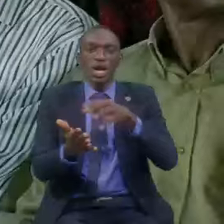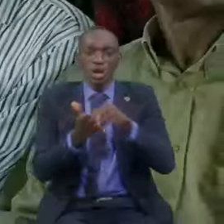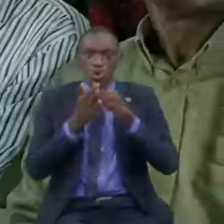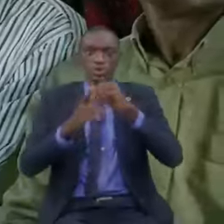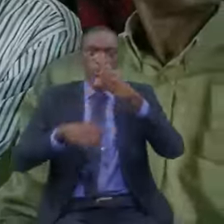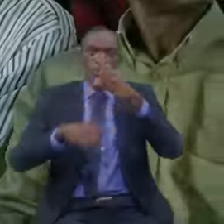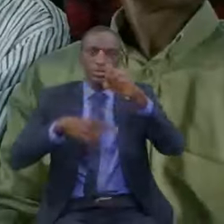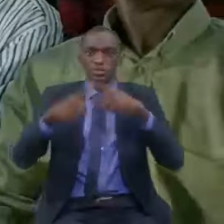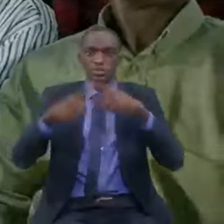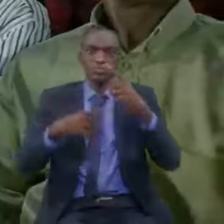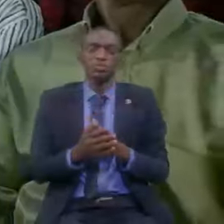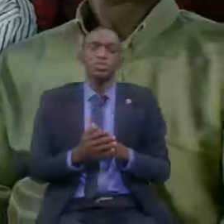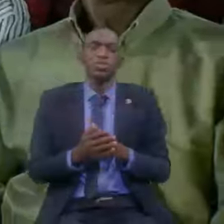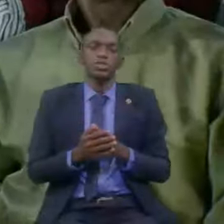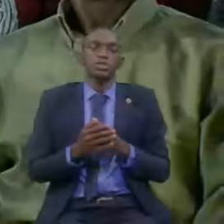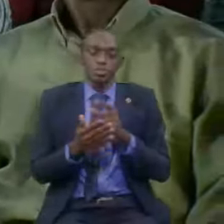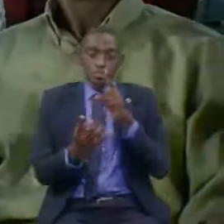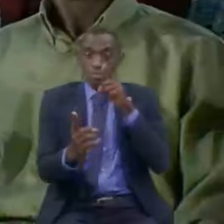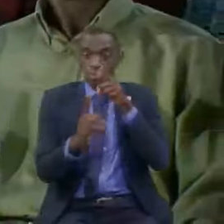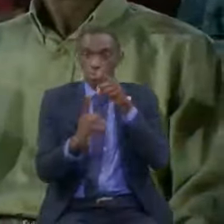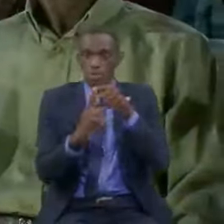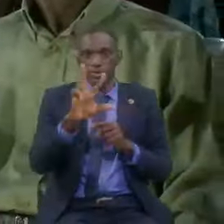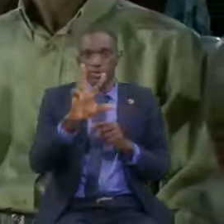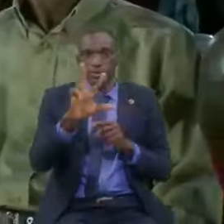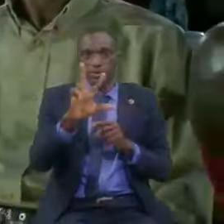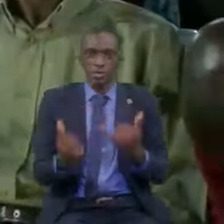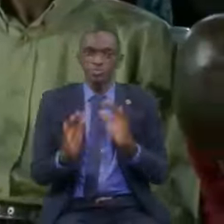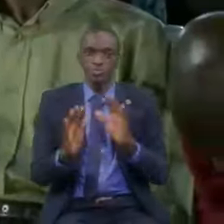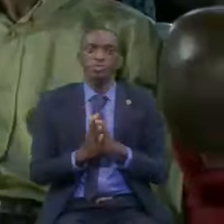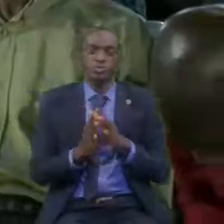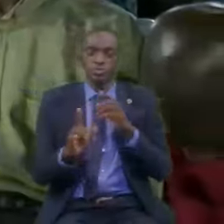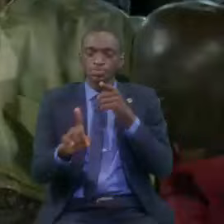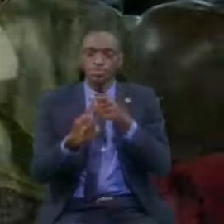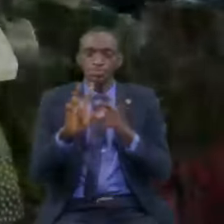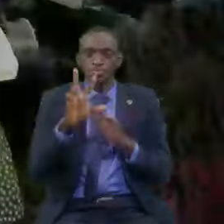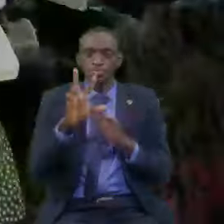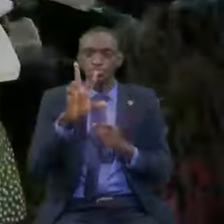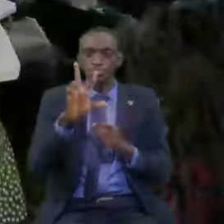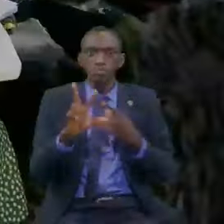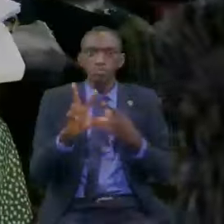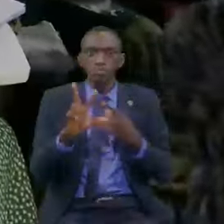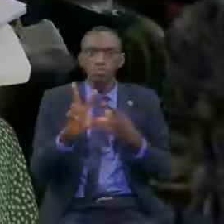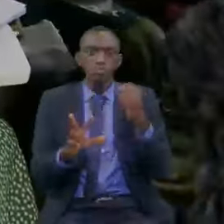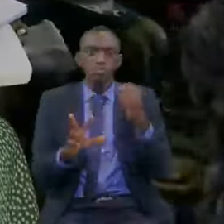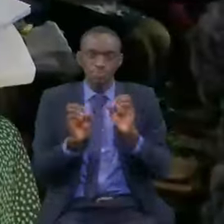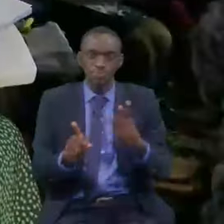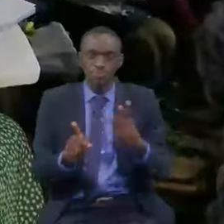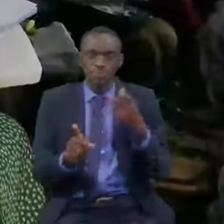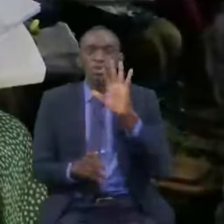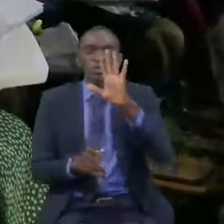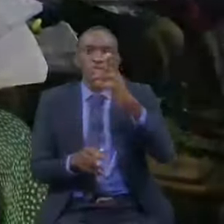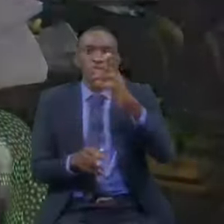Point number 3 now, the privilege of your name in